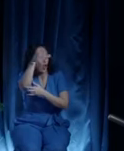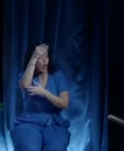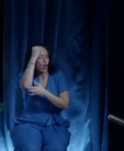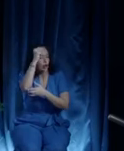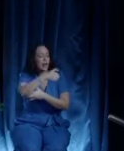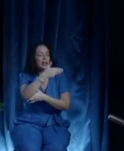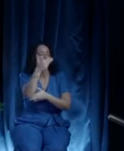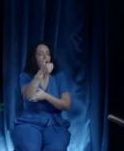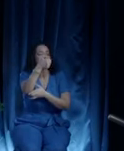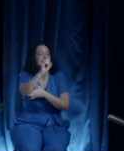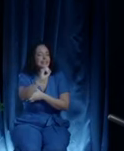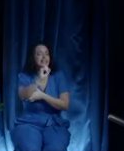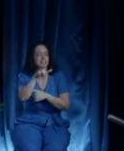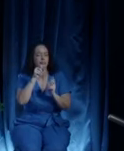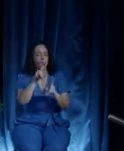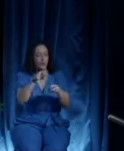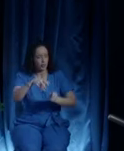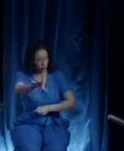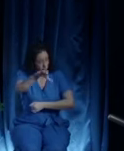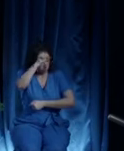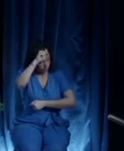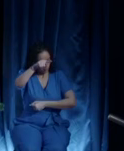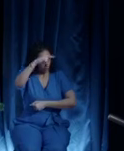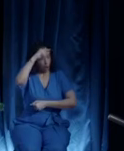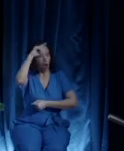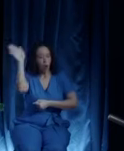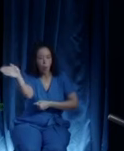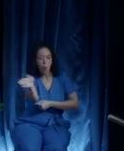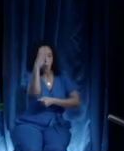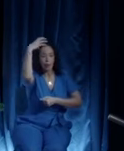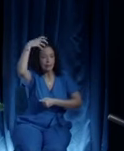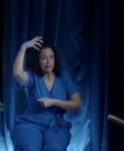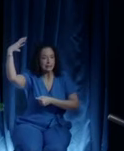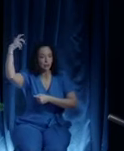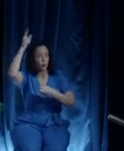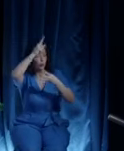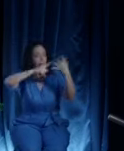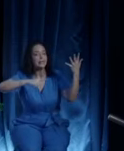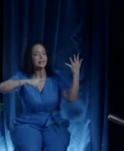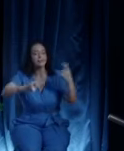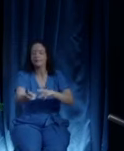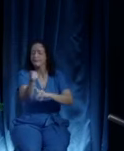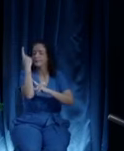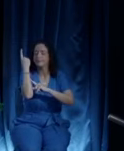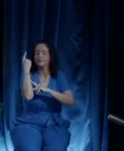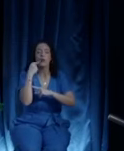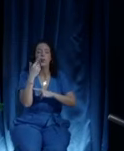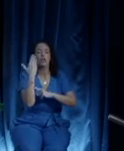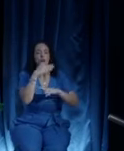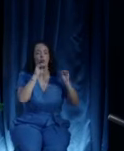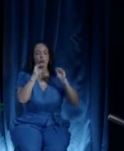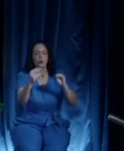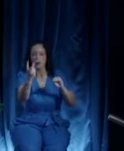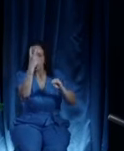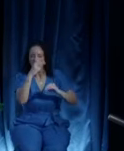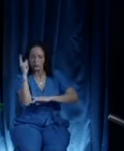remembering all of the kings and queens. Back in the days when schools taught old-fashioned narrative